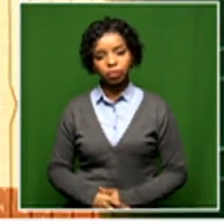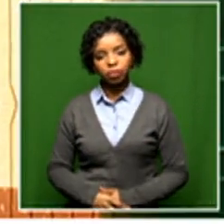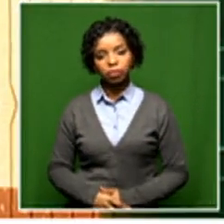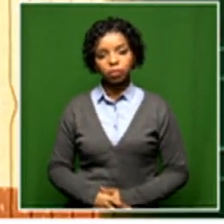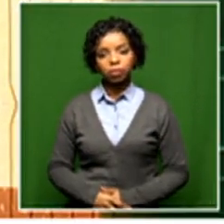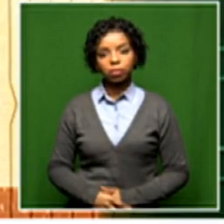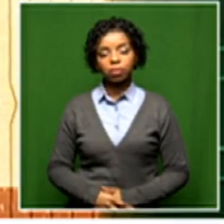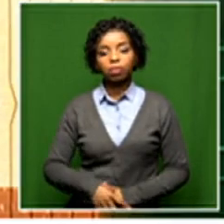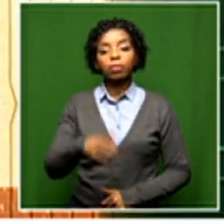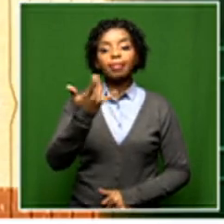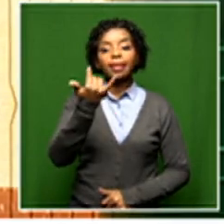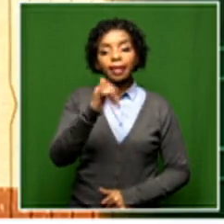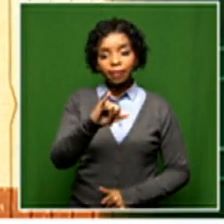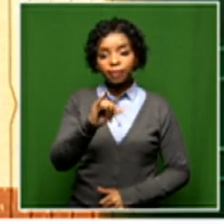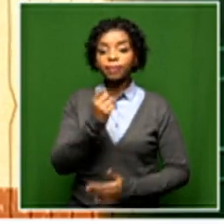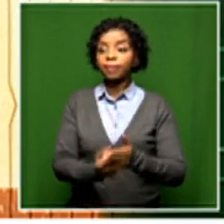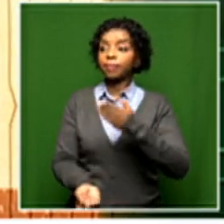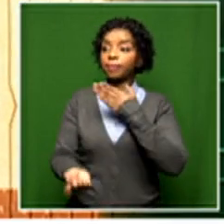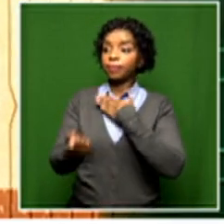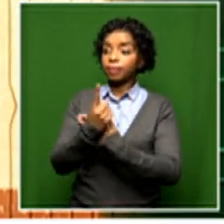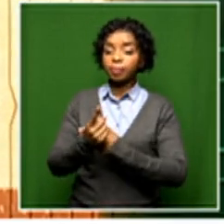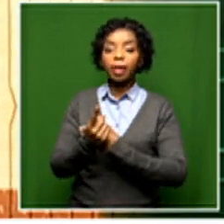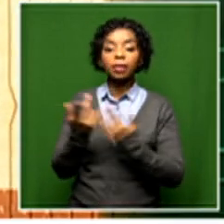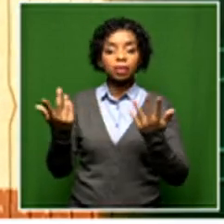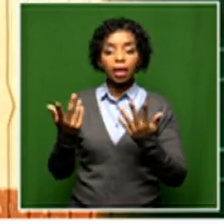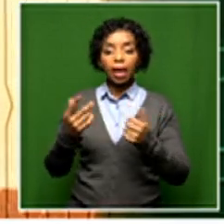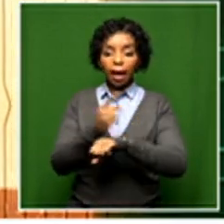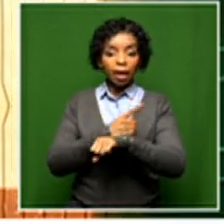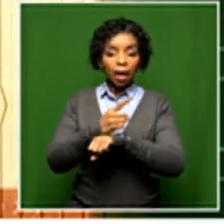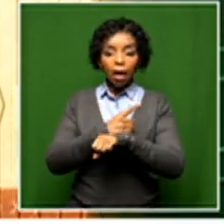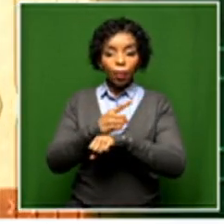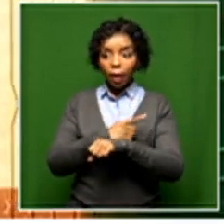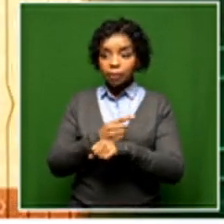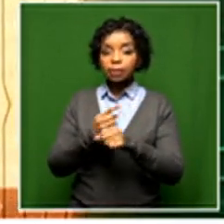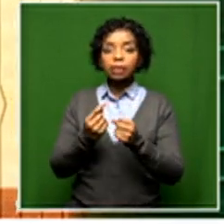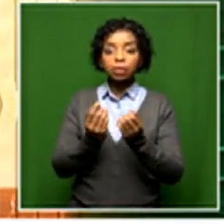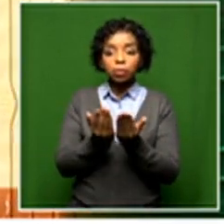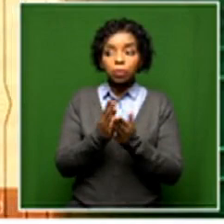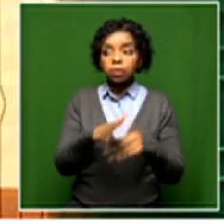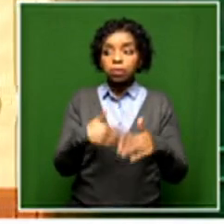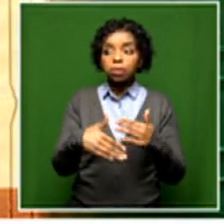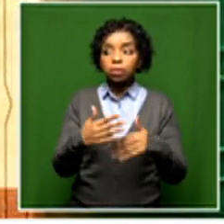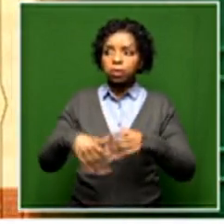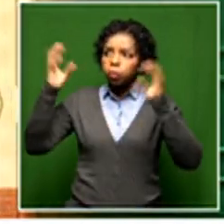If it happened that the rains come when during the school hours, we had to go out